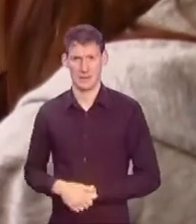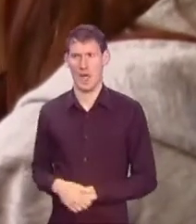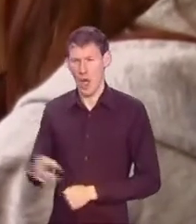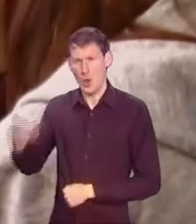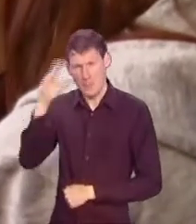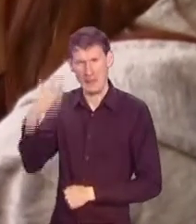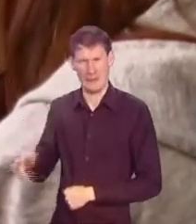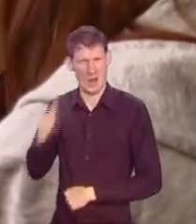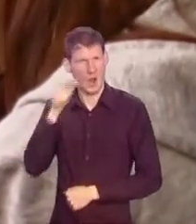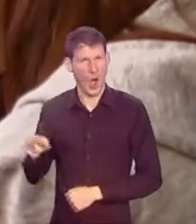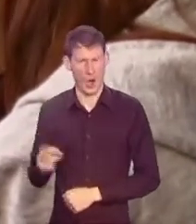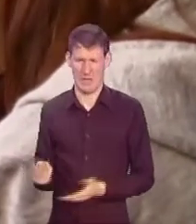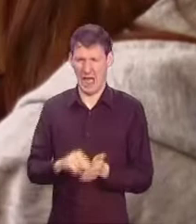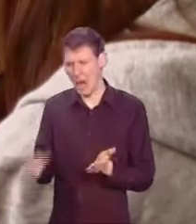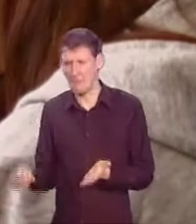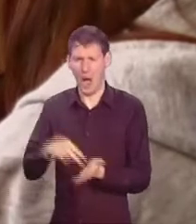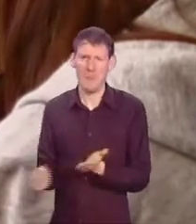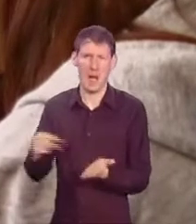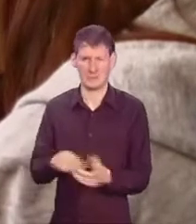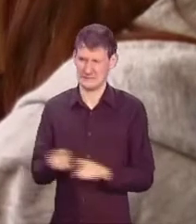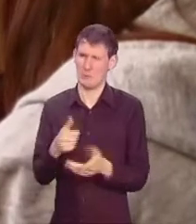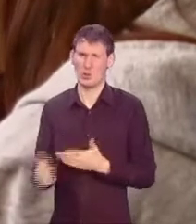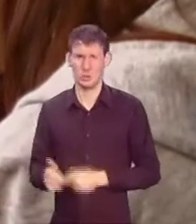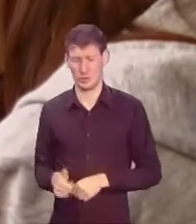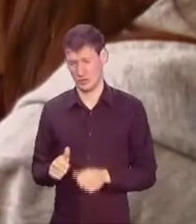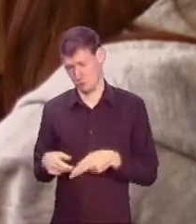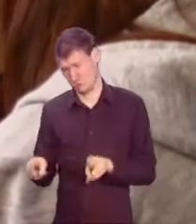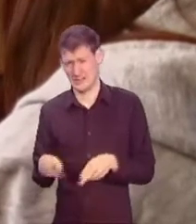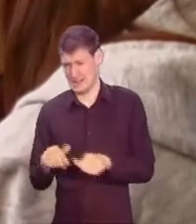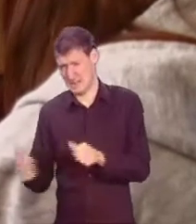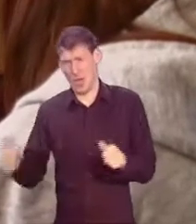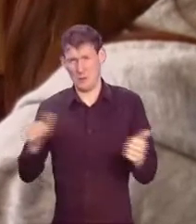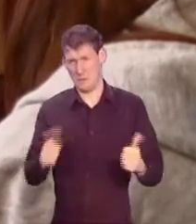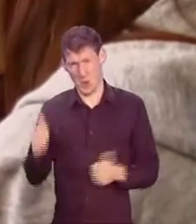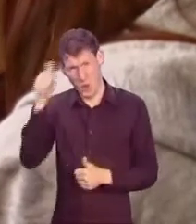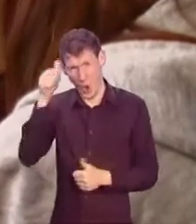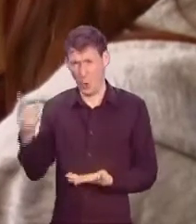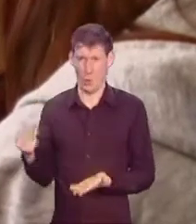been to bed. In and out of it as usual. So does half the street.